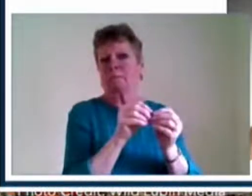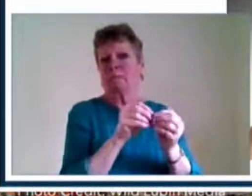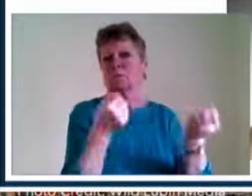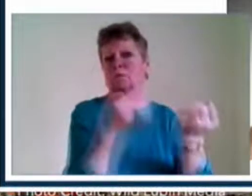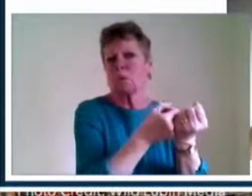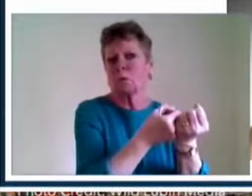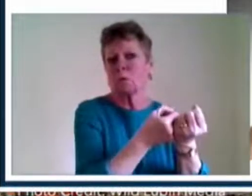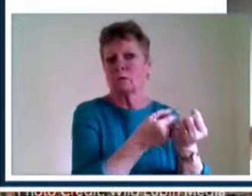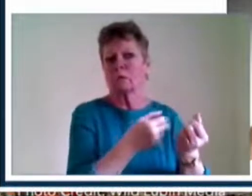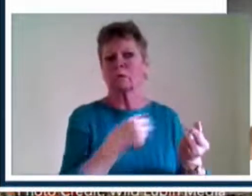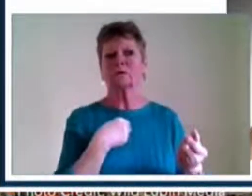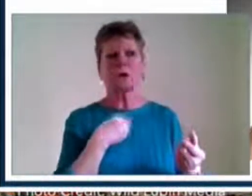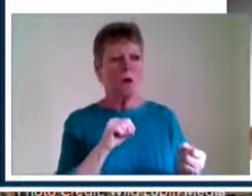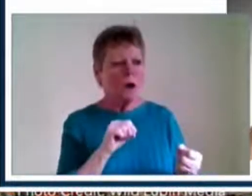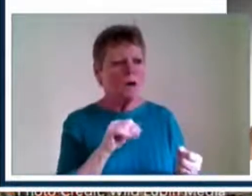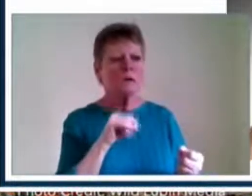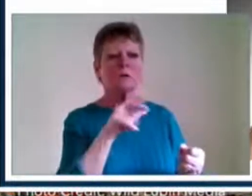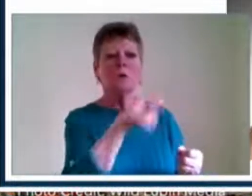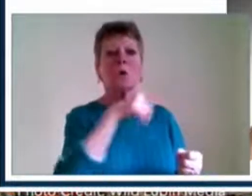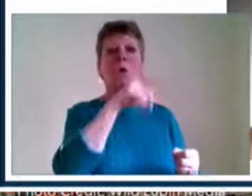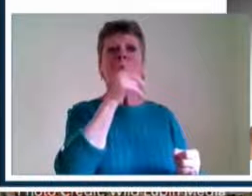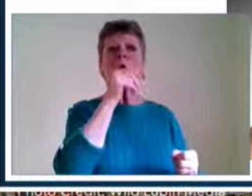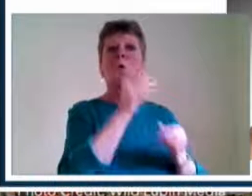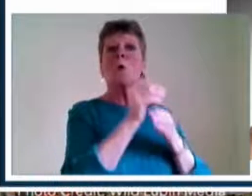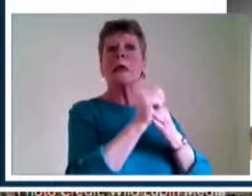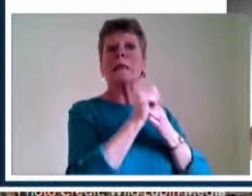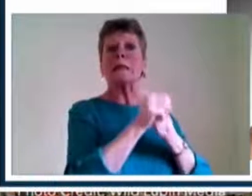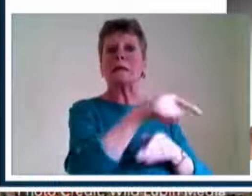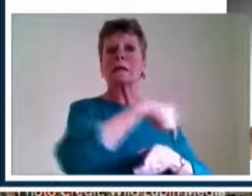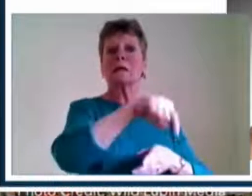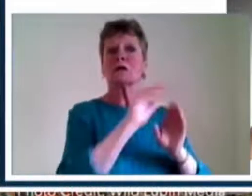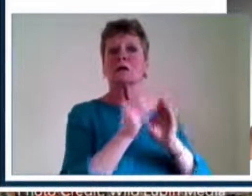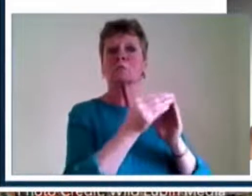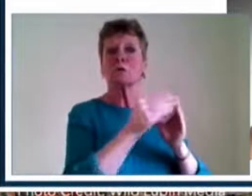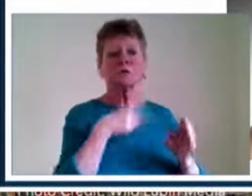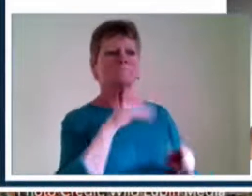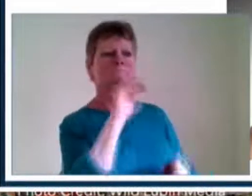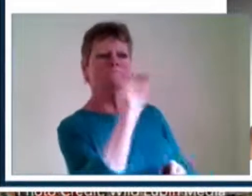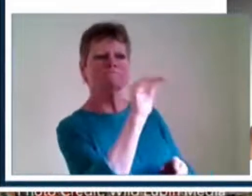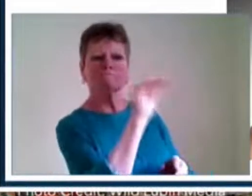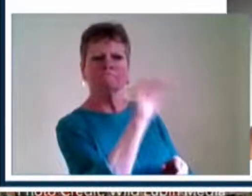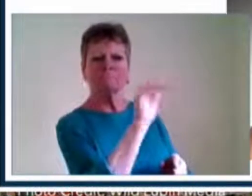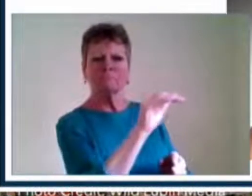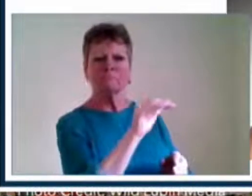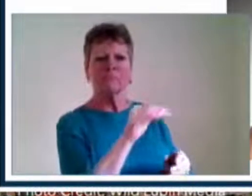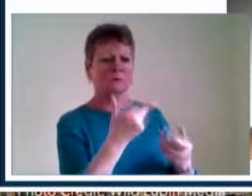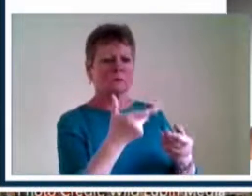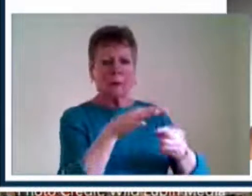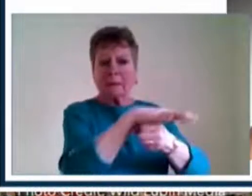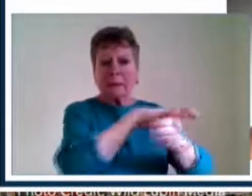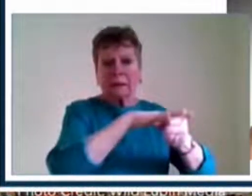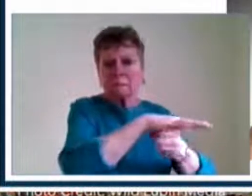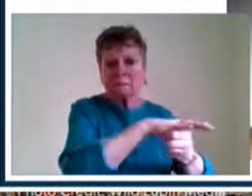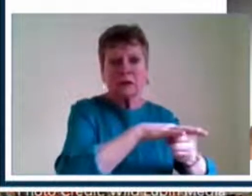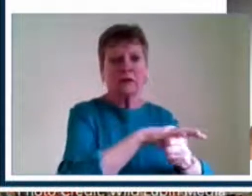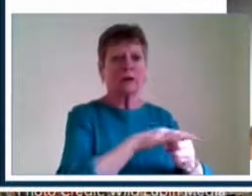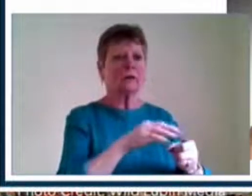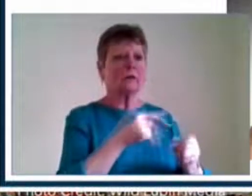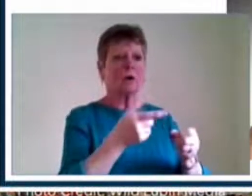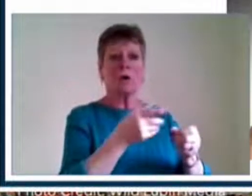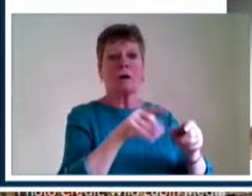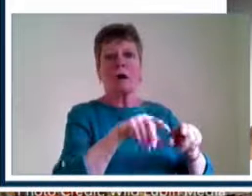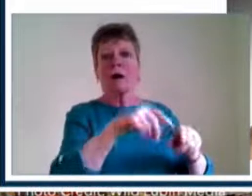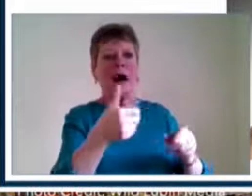out to community leaders within those communities, and it can be a geographic community or a subset of the